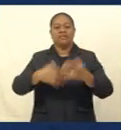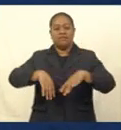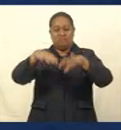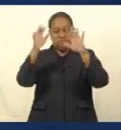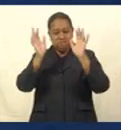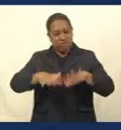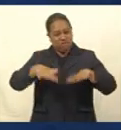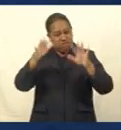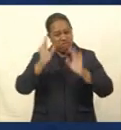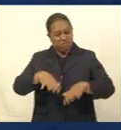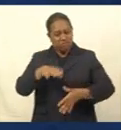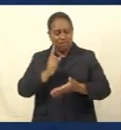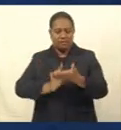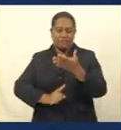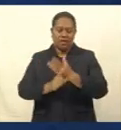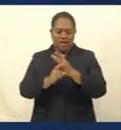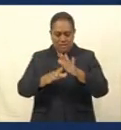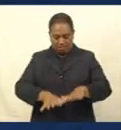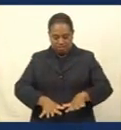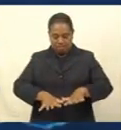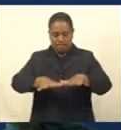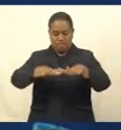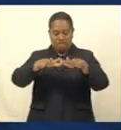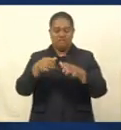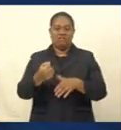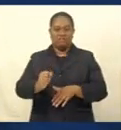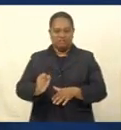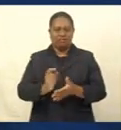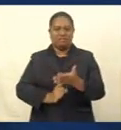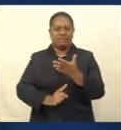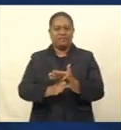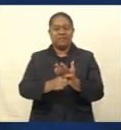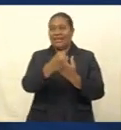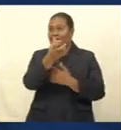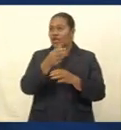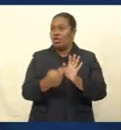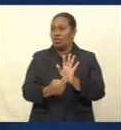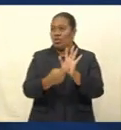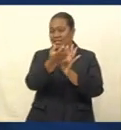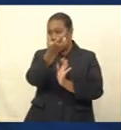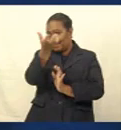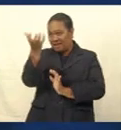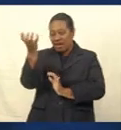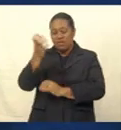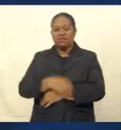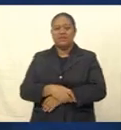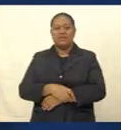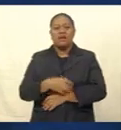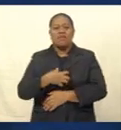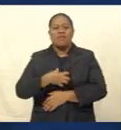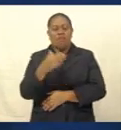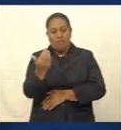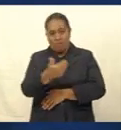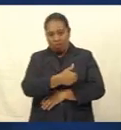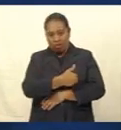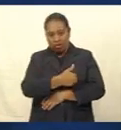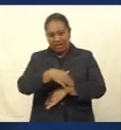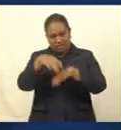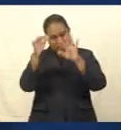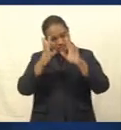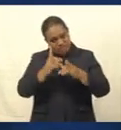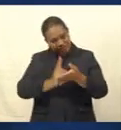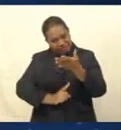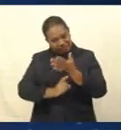showers. An alert for flooding remains. Up north, cloudy, morning shower followed by heavy showers